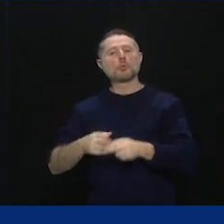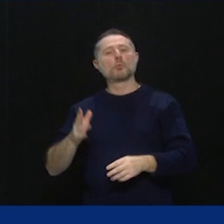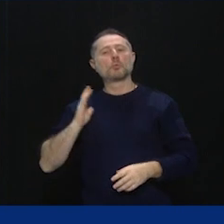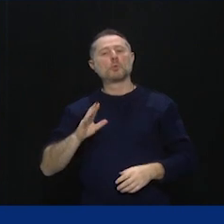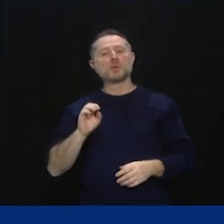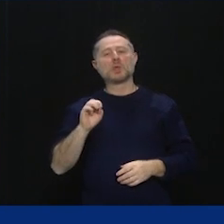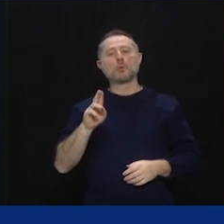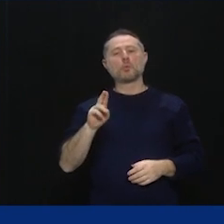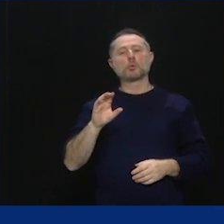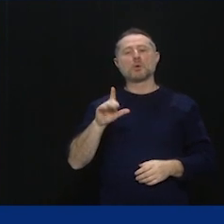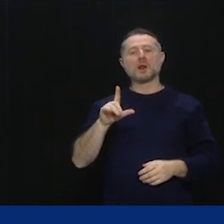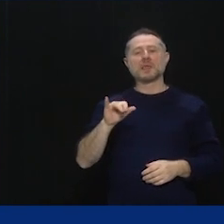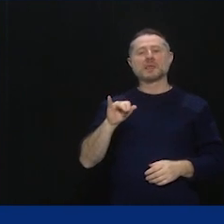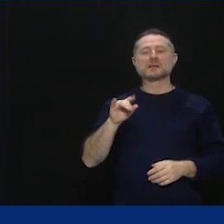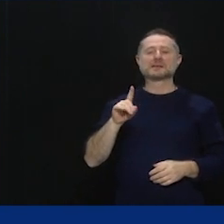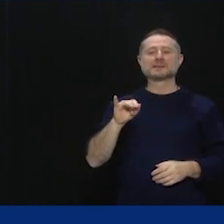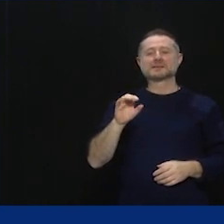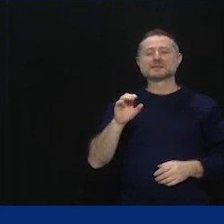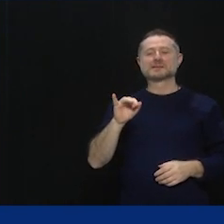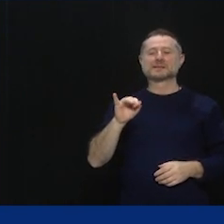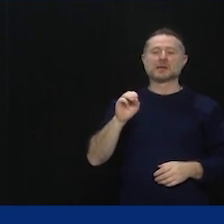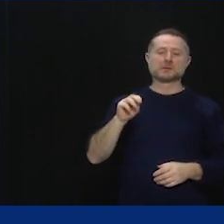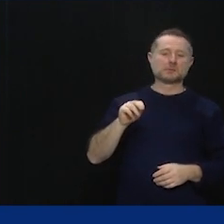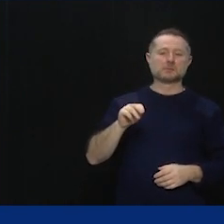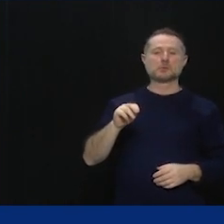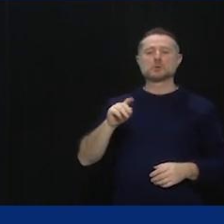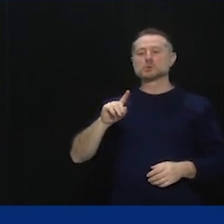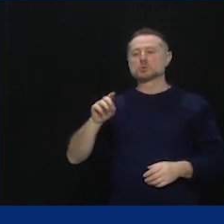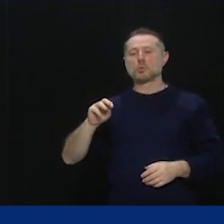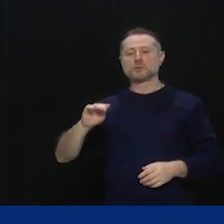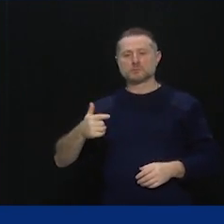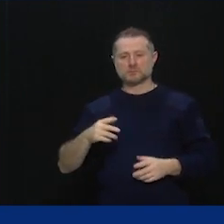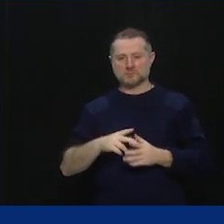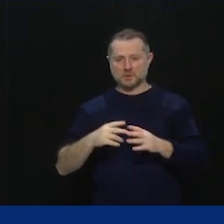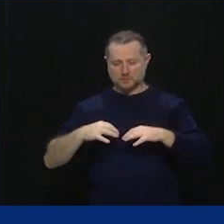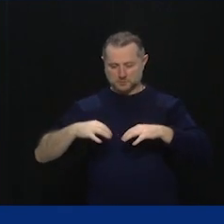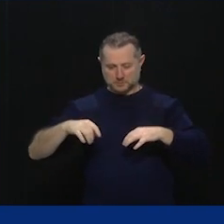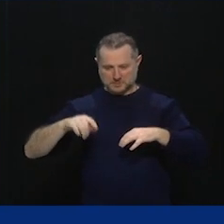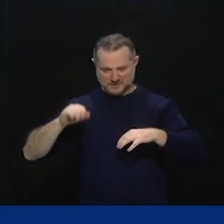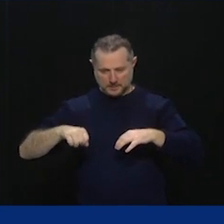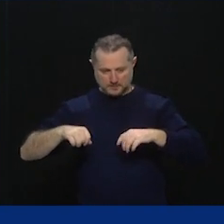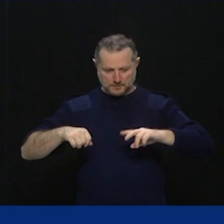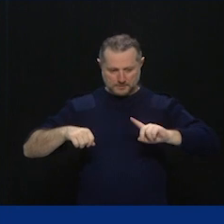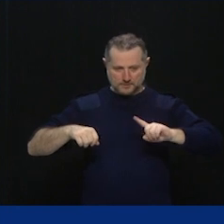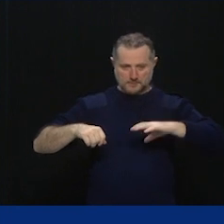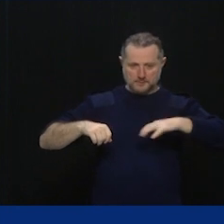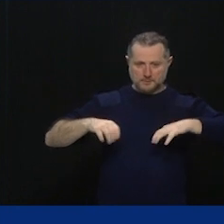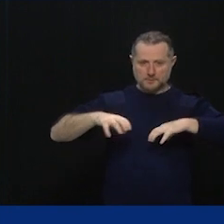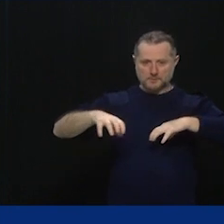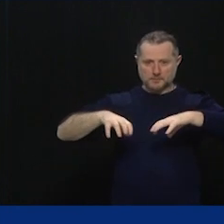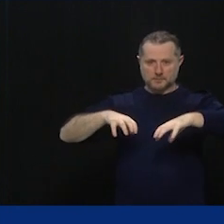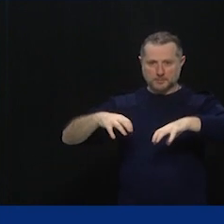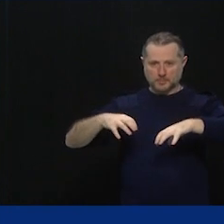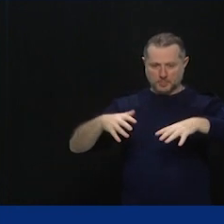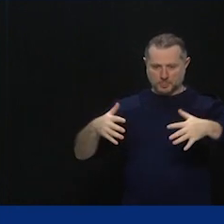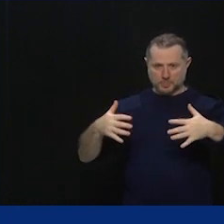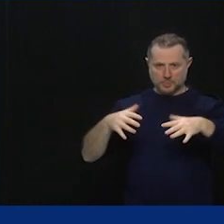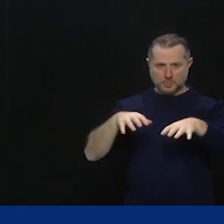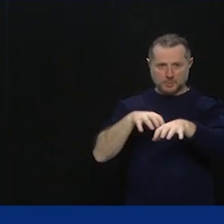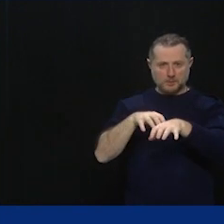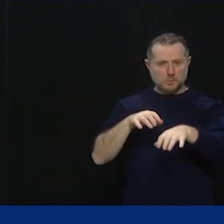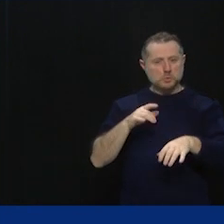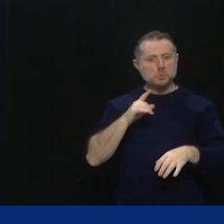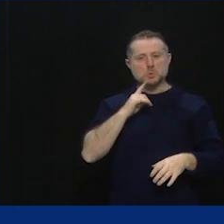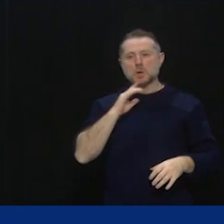certain areas and nothing could cross over each other. And we took an approach to say, no, what should this look like? How should it feel? How should pedestrians be